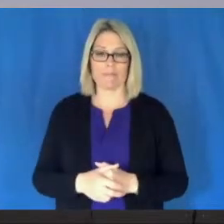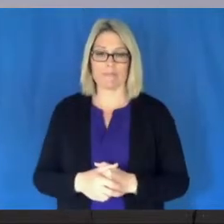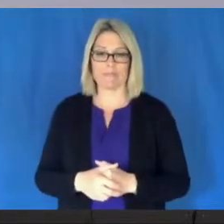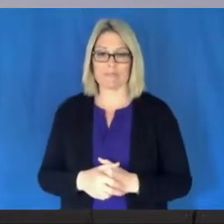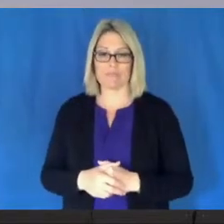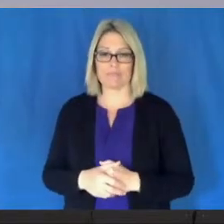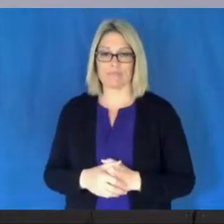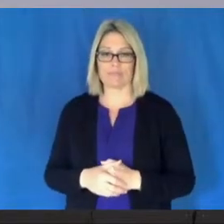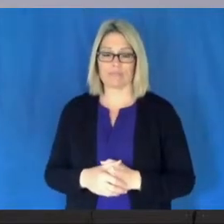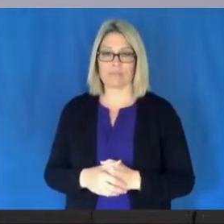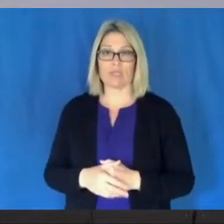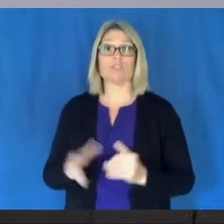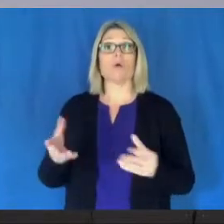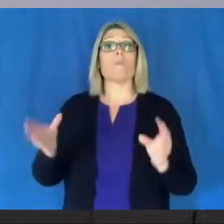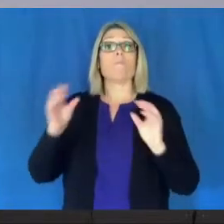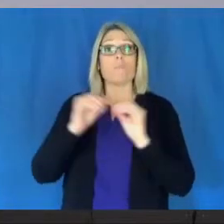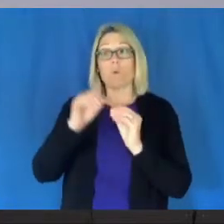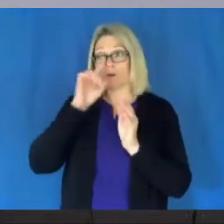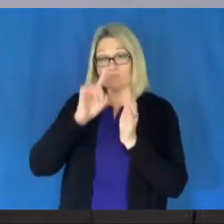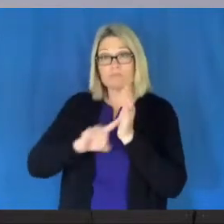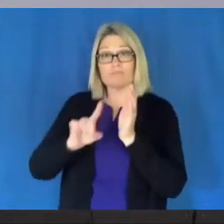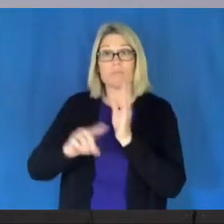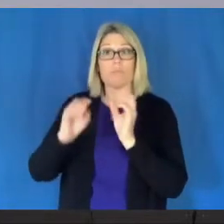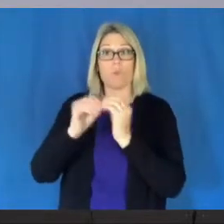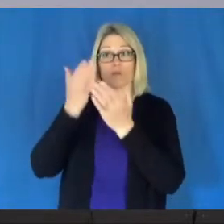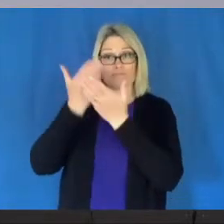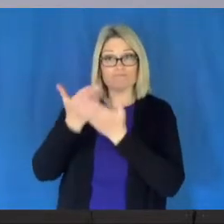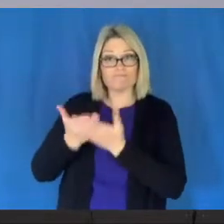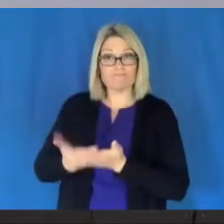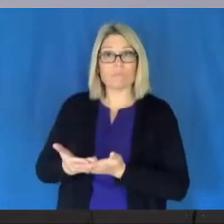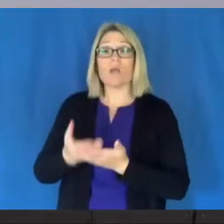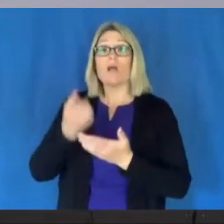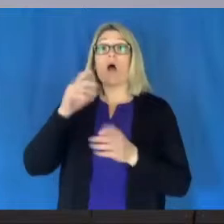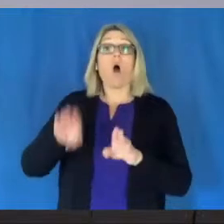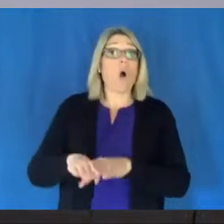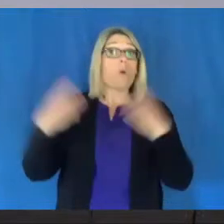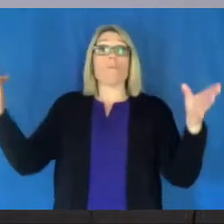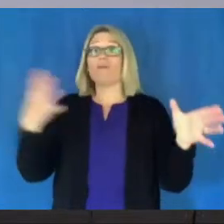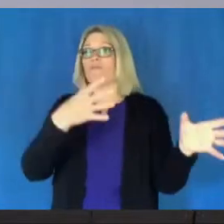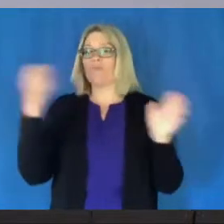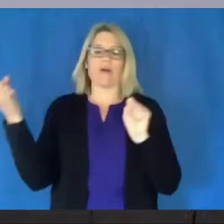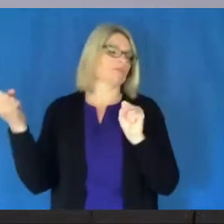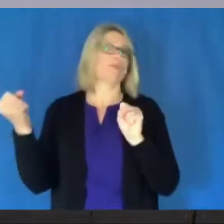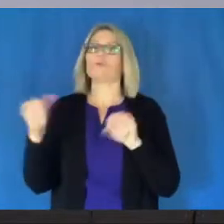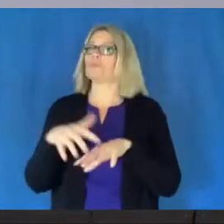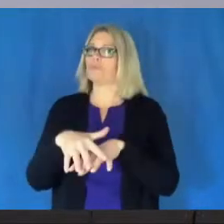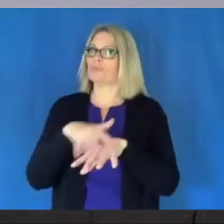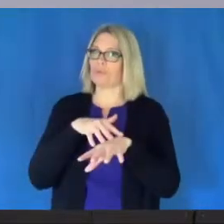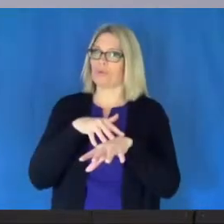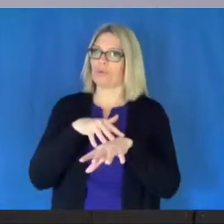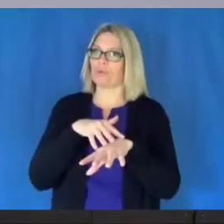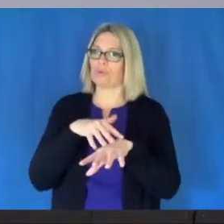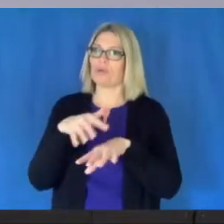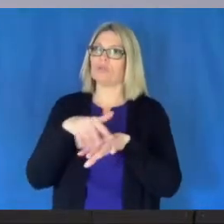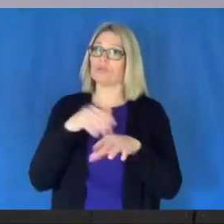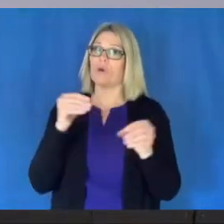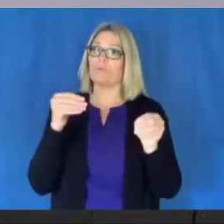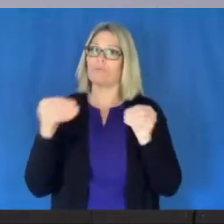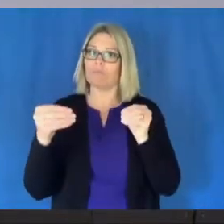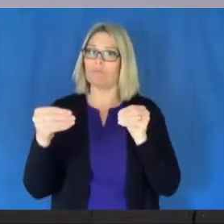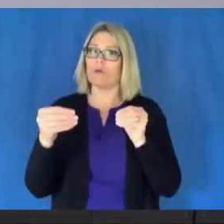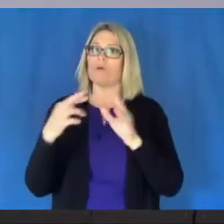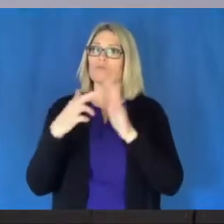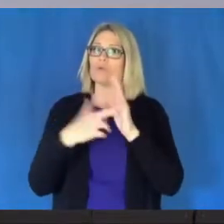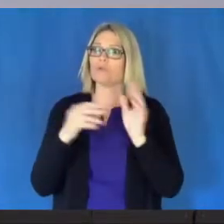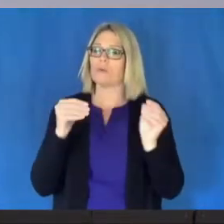more evidence coming out about we need to do so slowly in terms of easing up a lot of these restrictions,